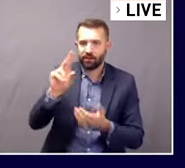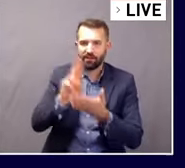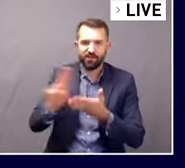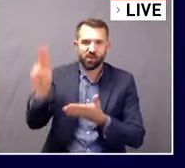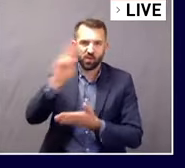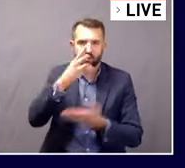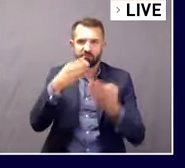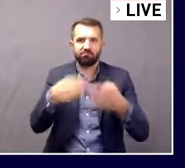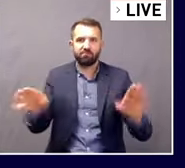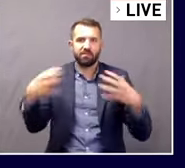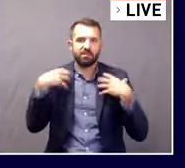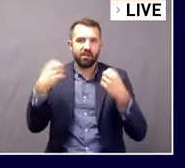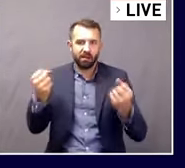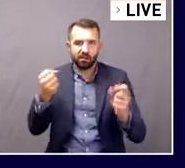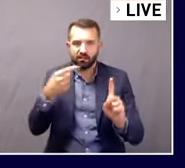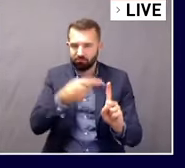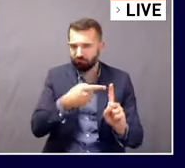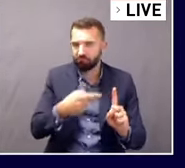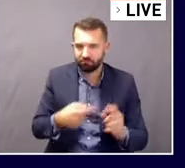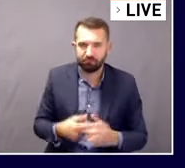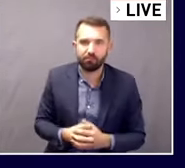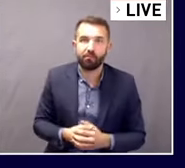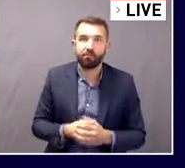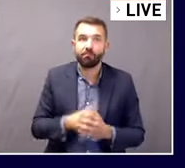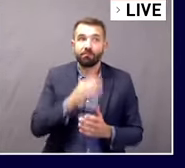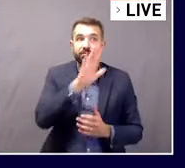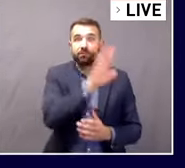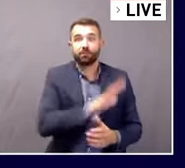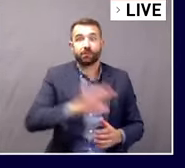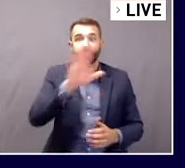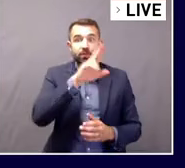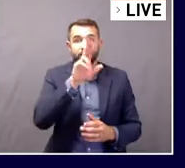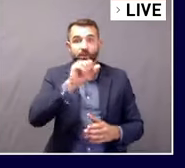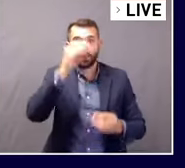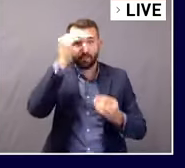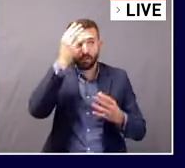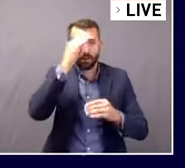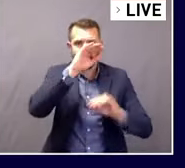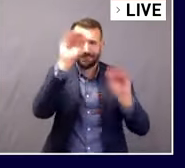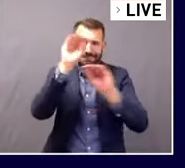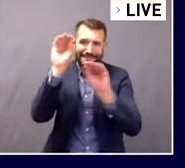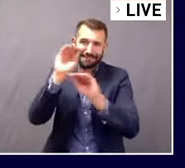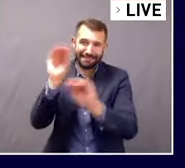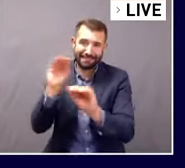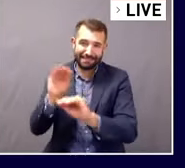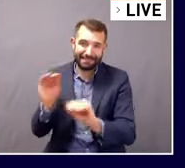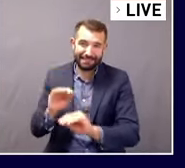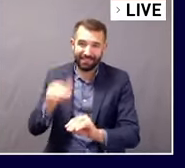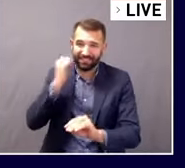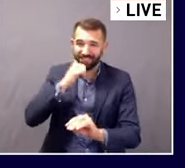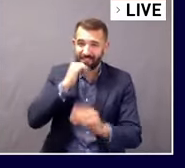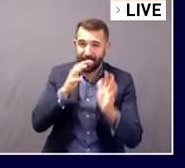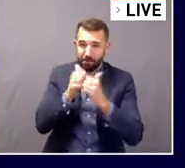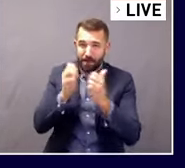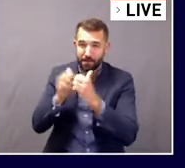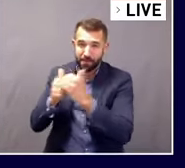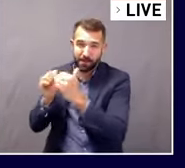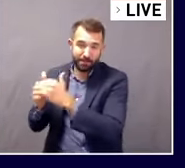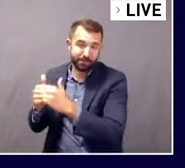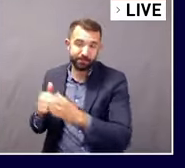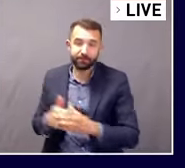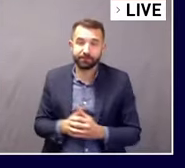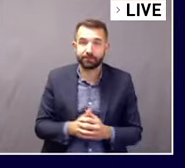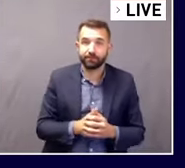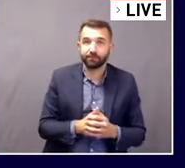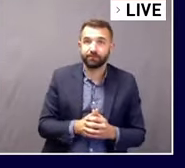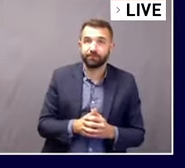the latest feeds from states and update their data at least once a day, if not more often than that. So if you're looking for a place to